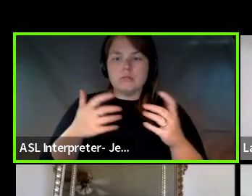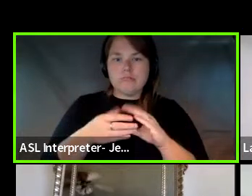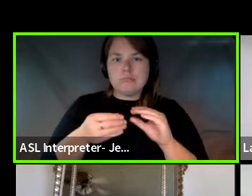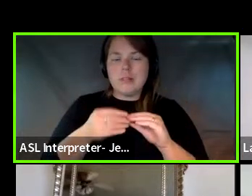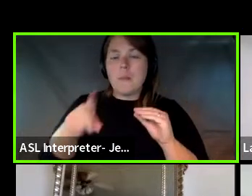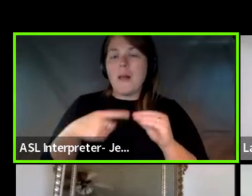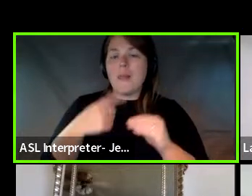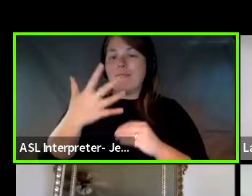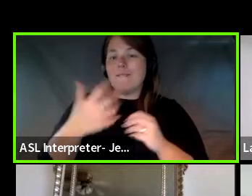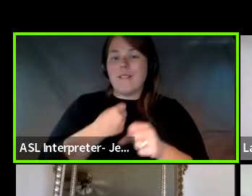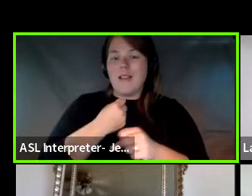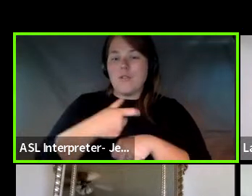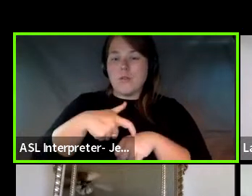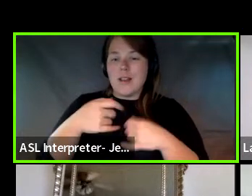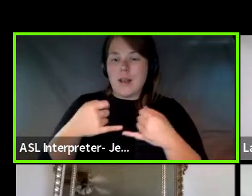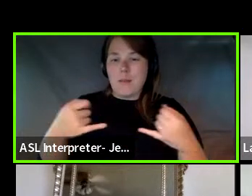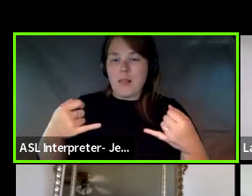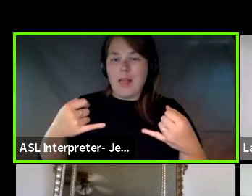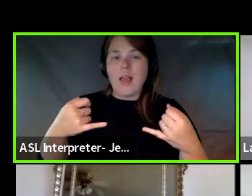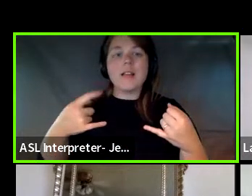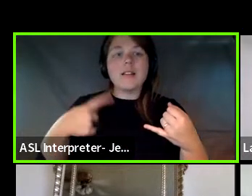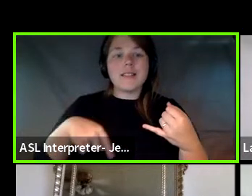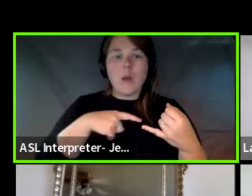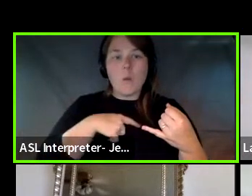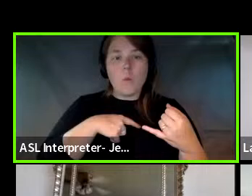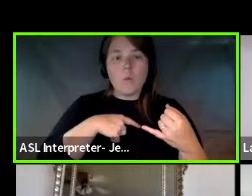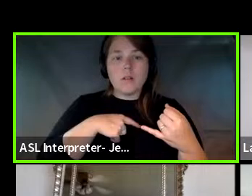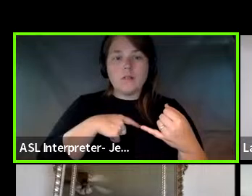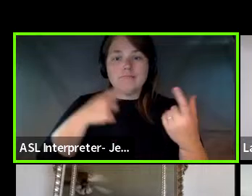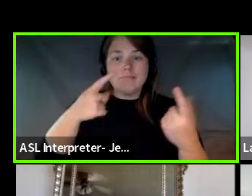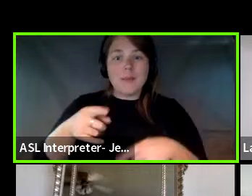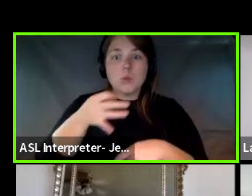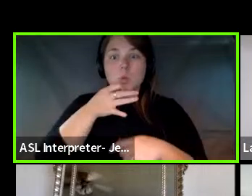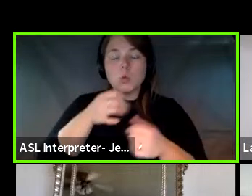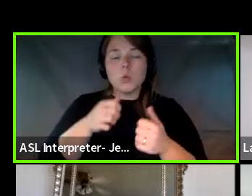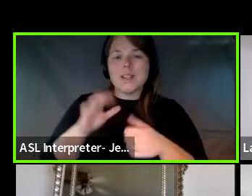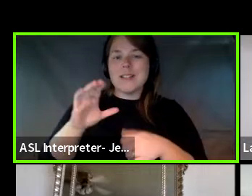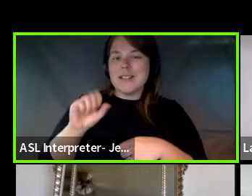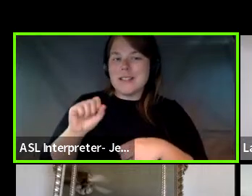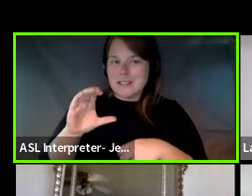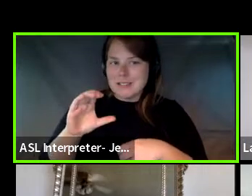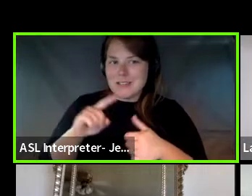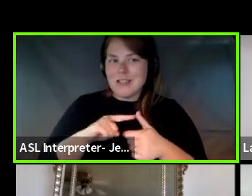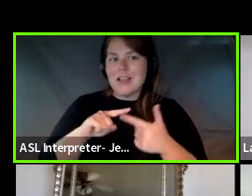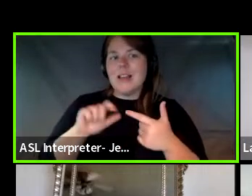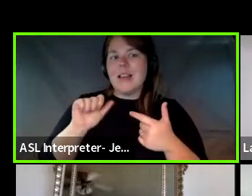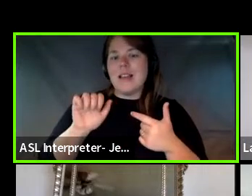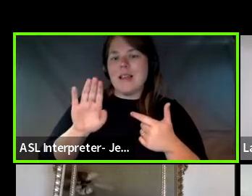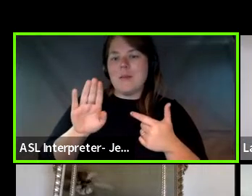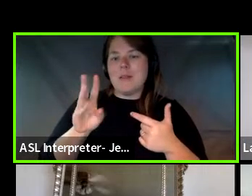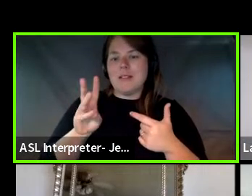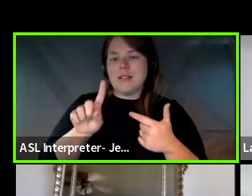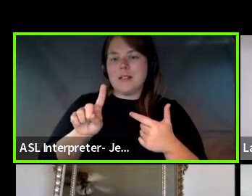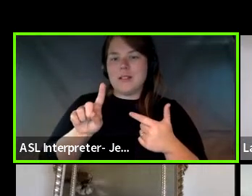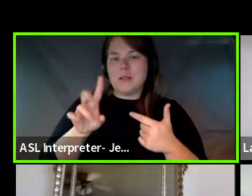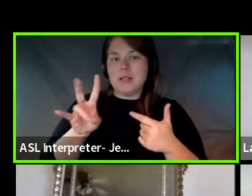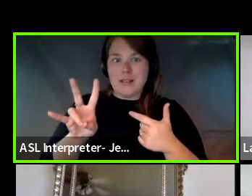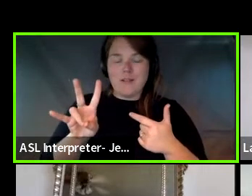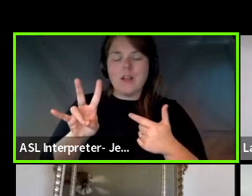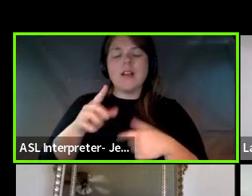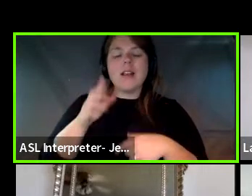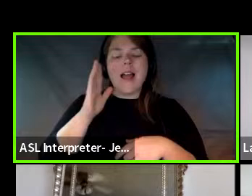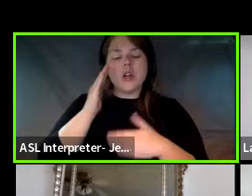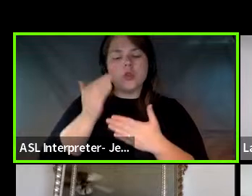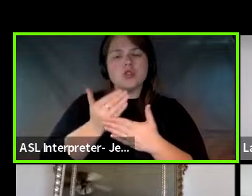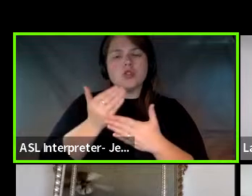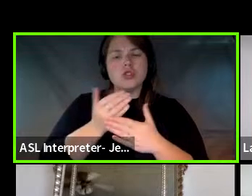timeline that we're coming up on with the CSC and AB617. And I feel that we're still pretty new to other